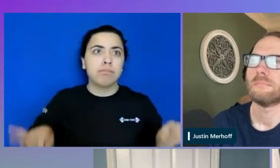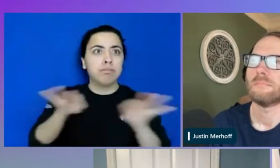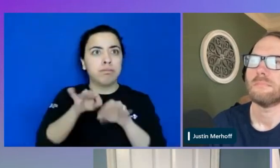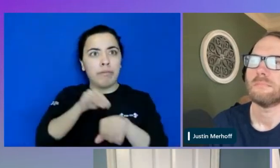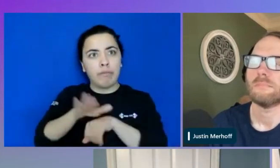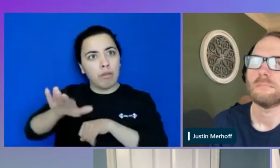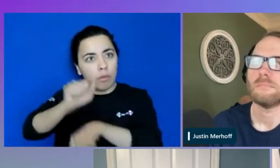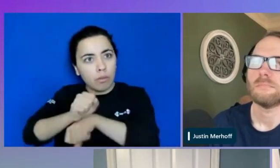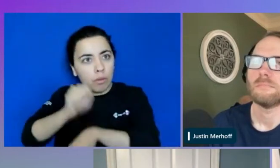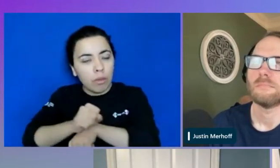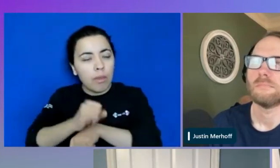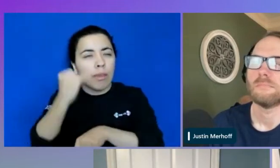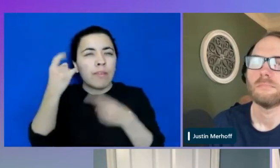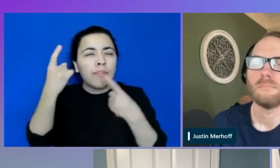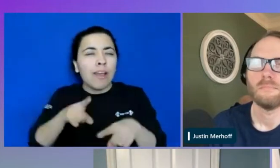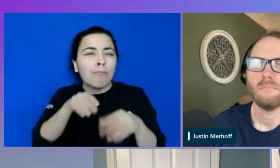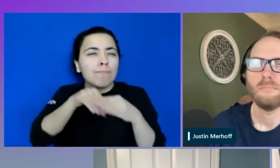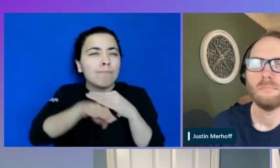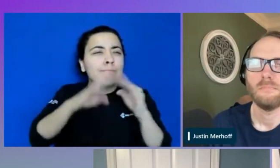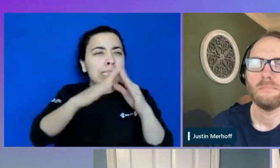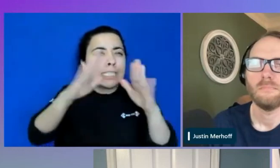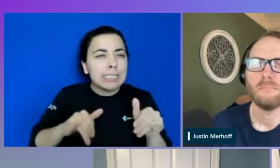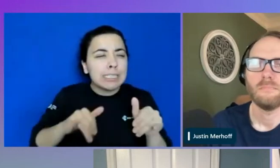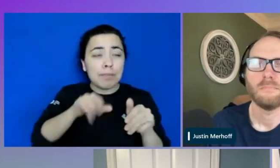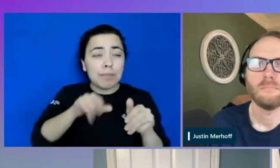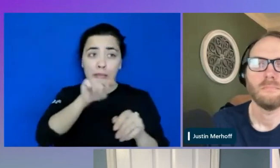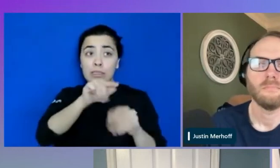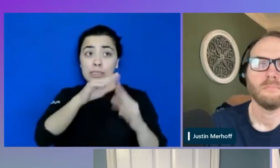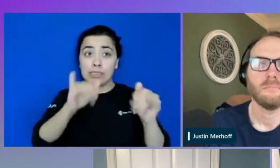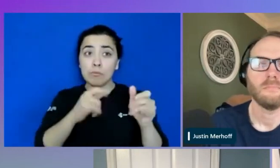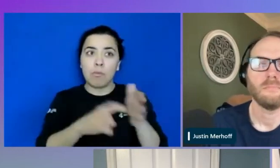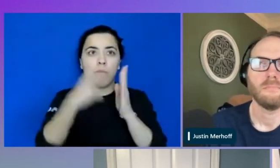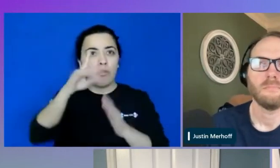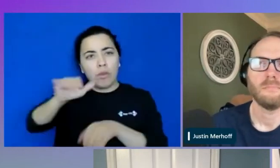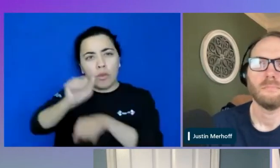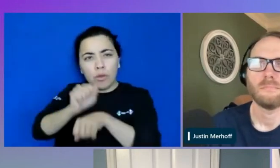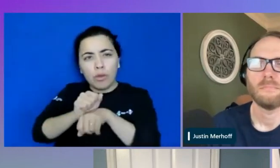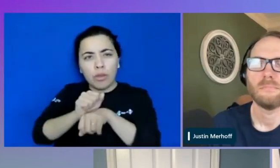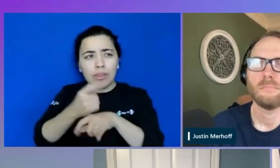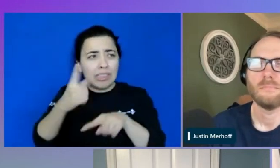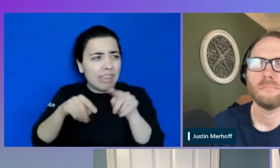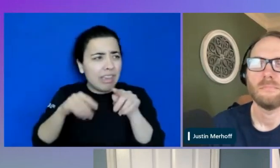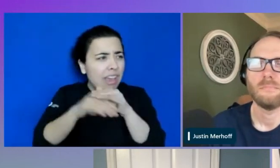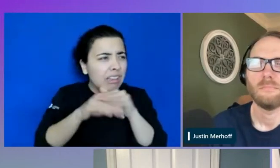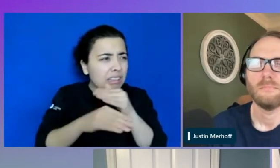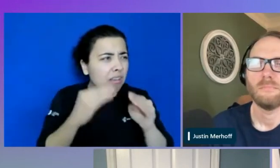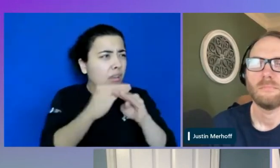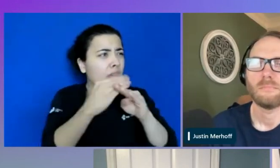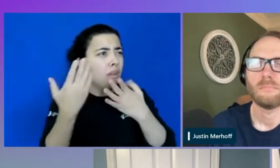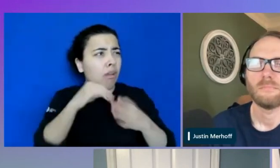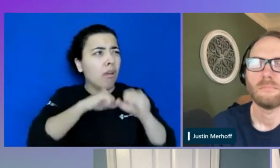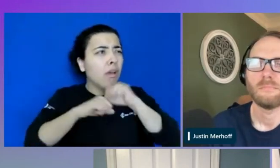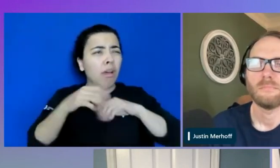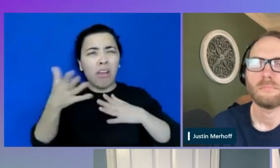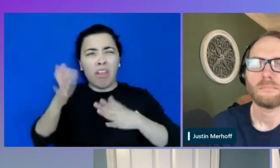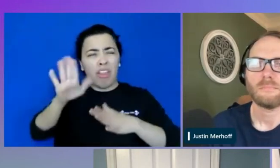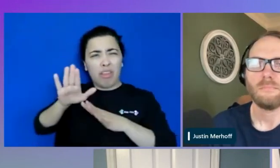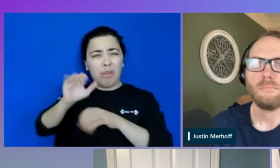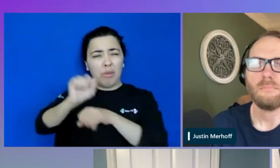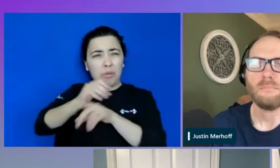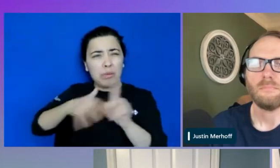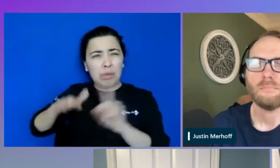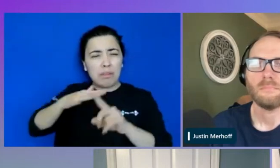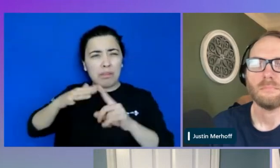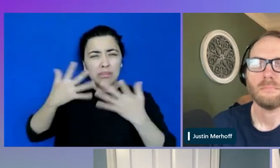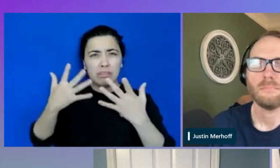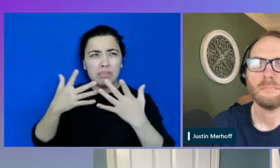able to access systems that are critical to their work, they are being disadvantaged in the workplace, and that's illegal. So yeah,